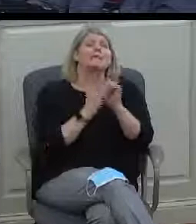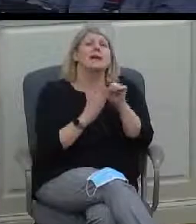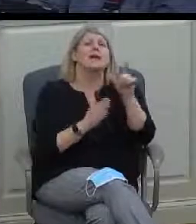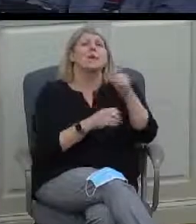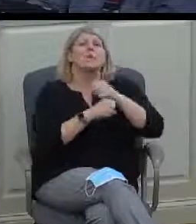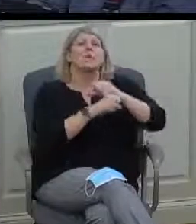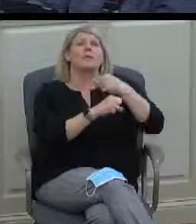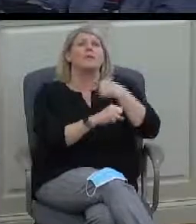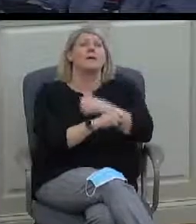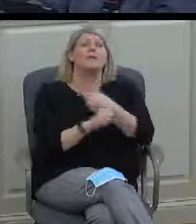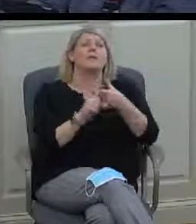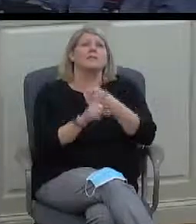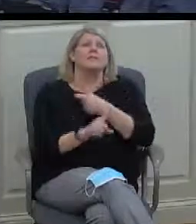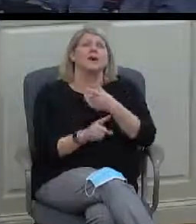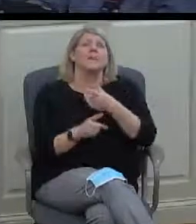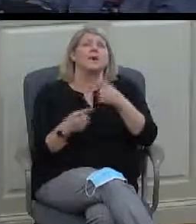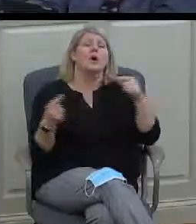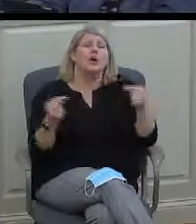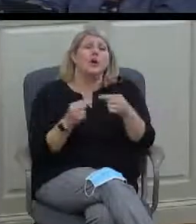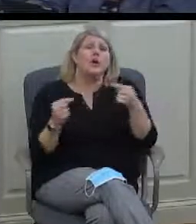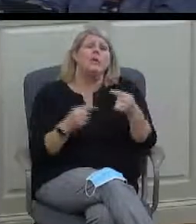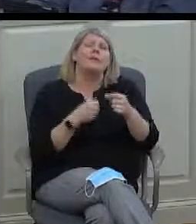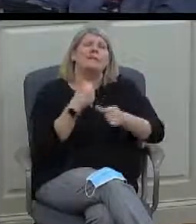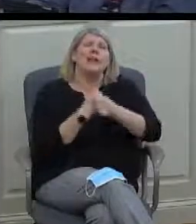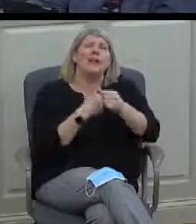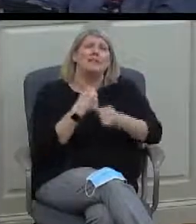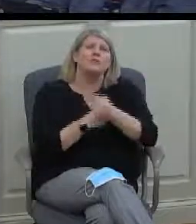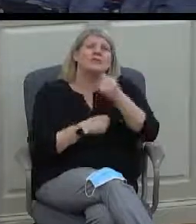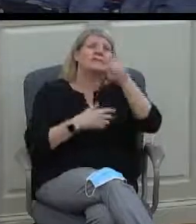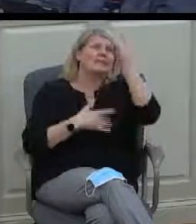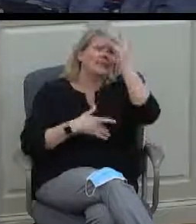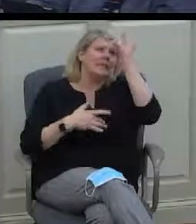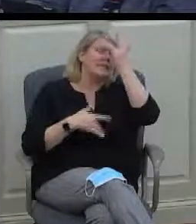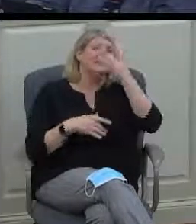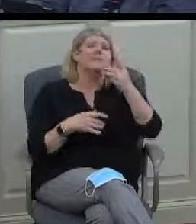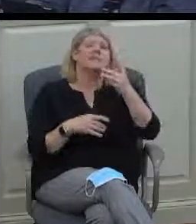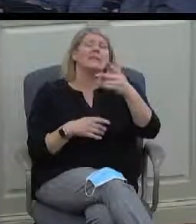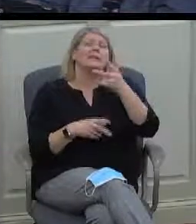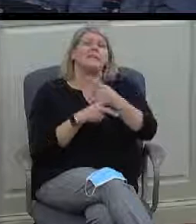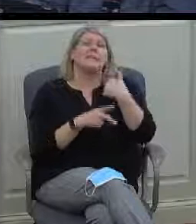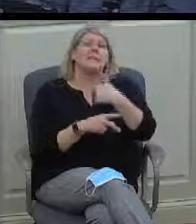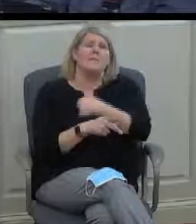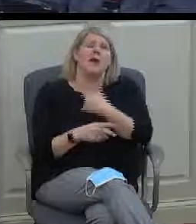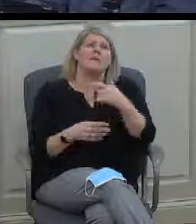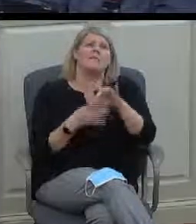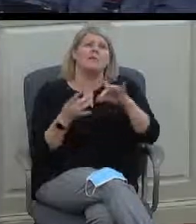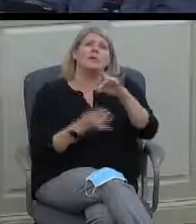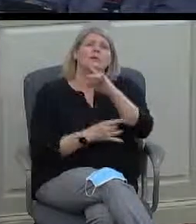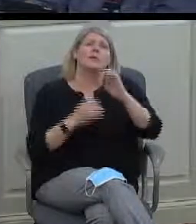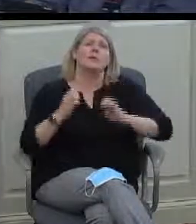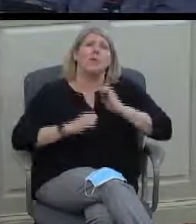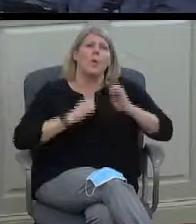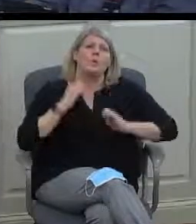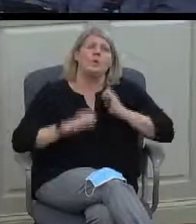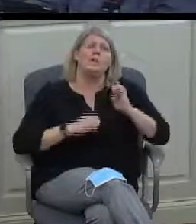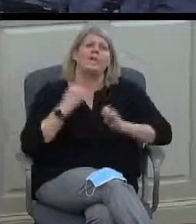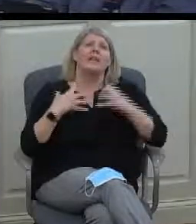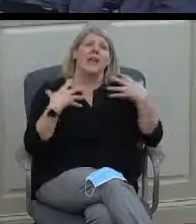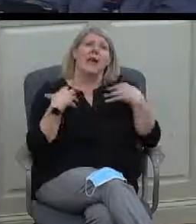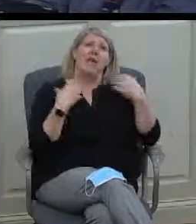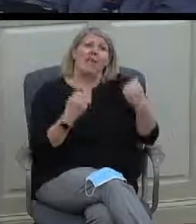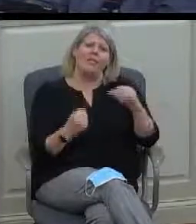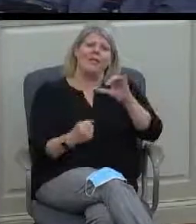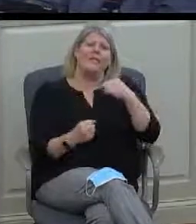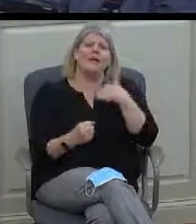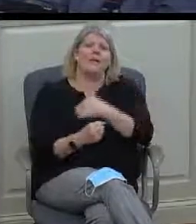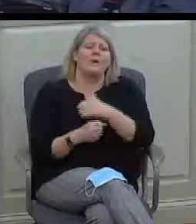harm and danger, sickness and disease, and keep us mentally, emotionally, physically, and spiritually healthy so we may contribute our best to